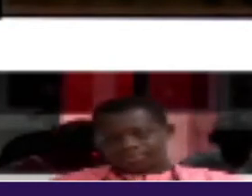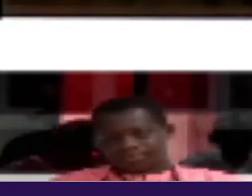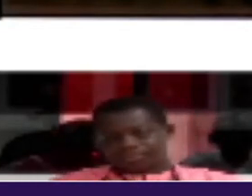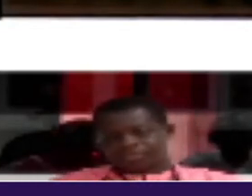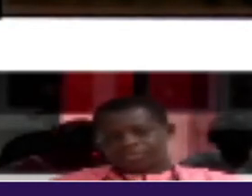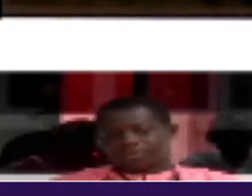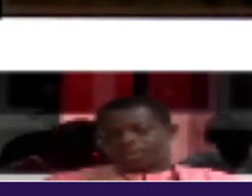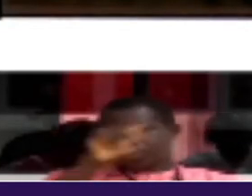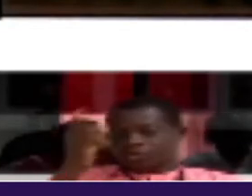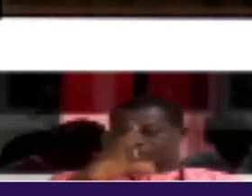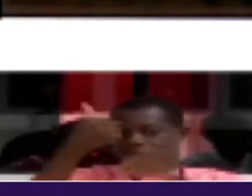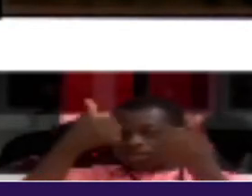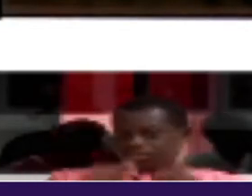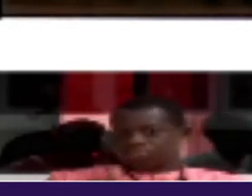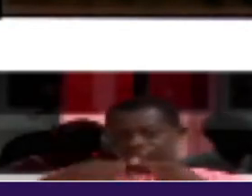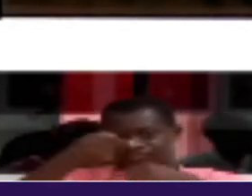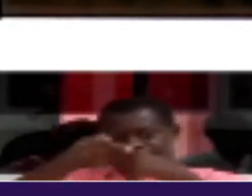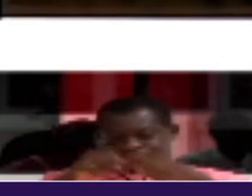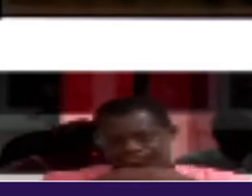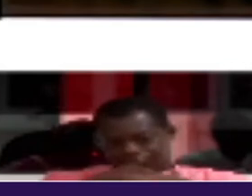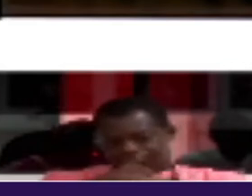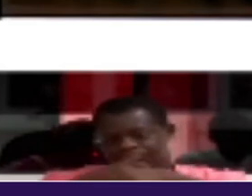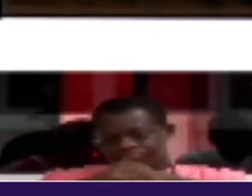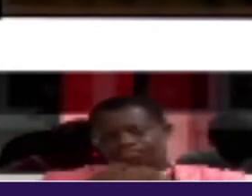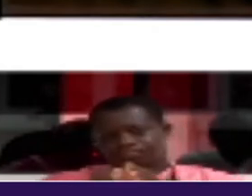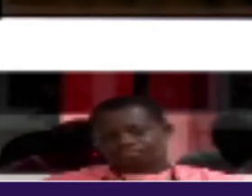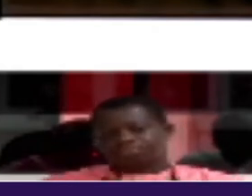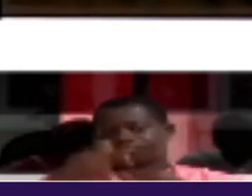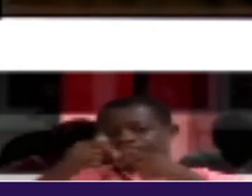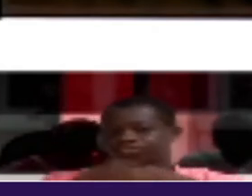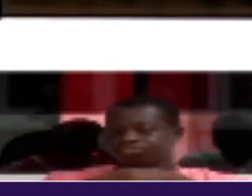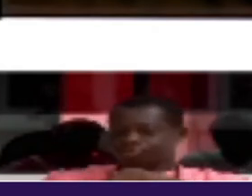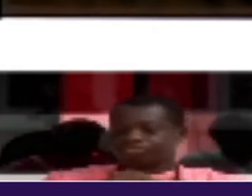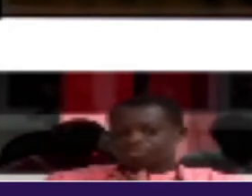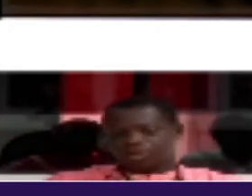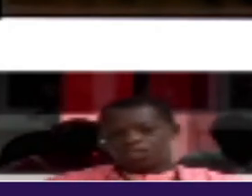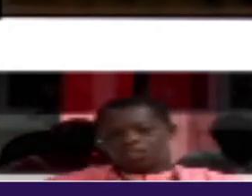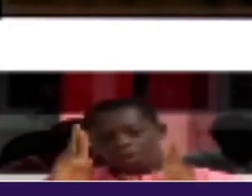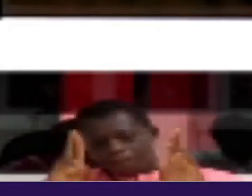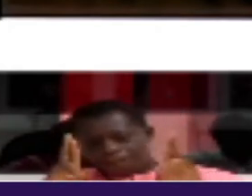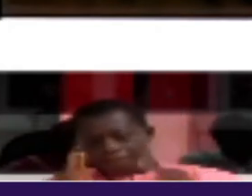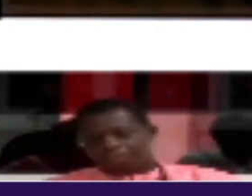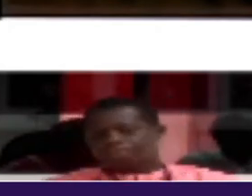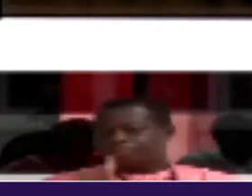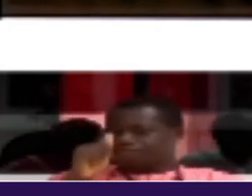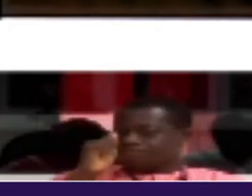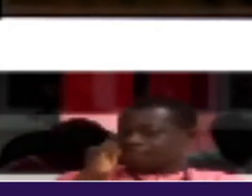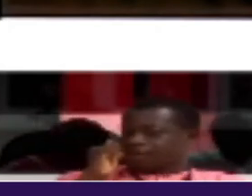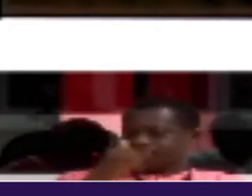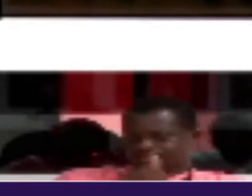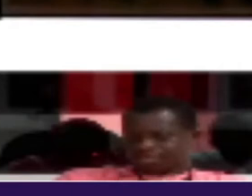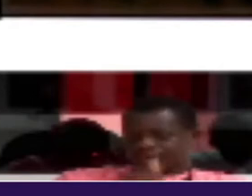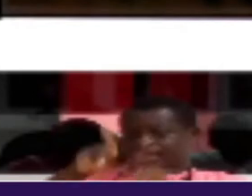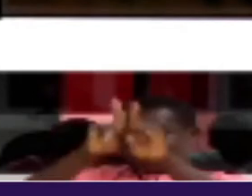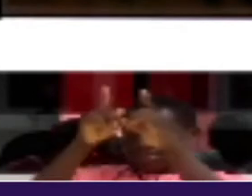And what happened after the training? After the training, I was expecting to go back to my unit,